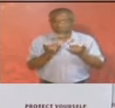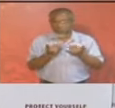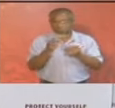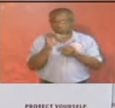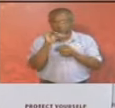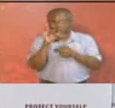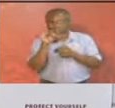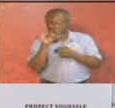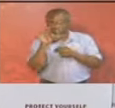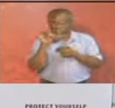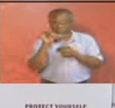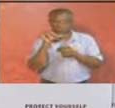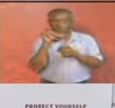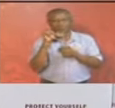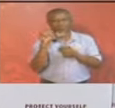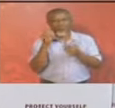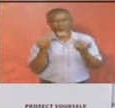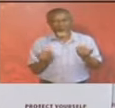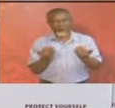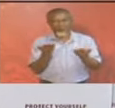98.1, please.